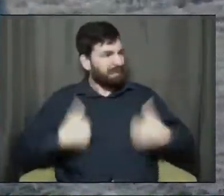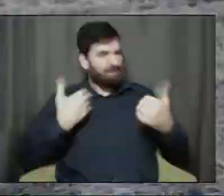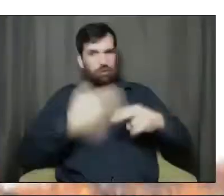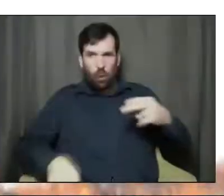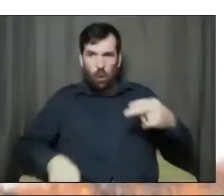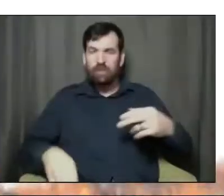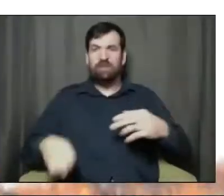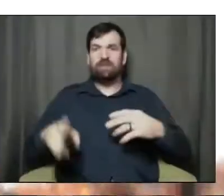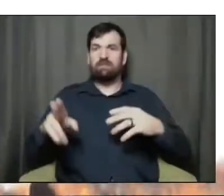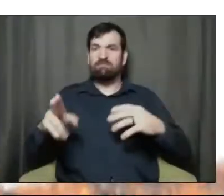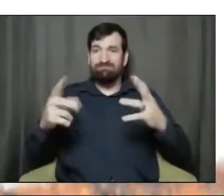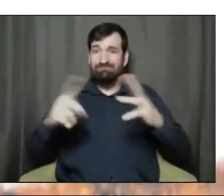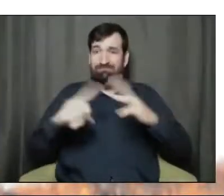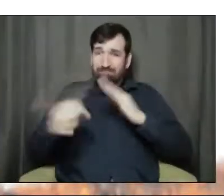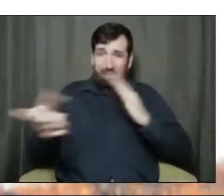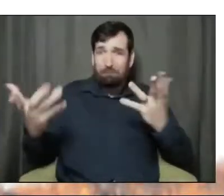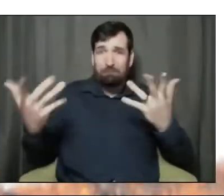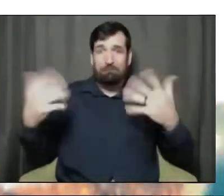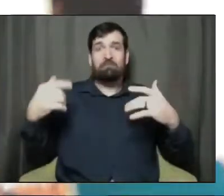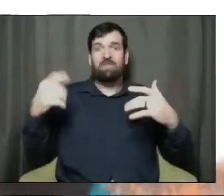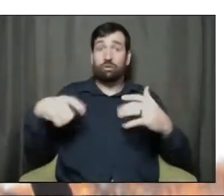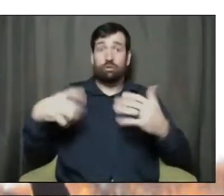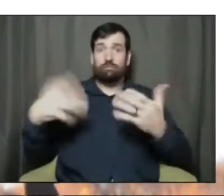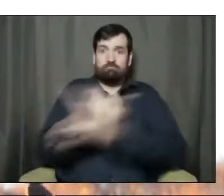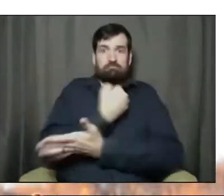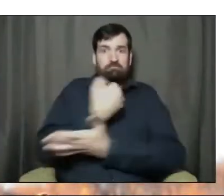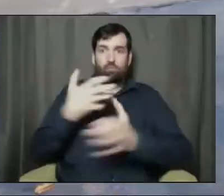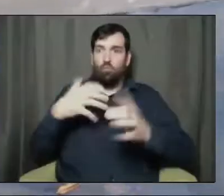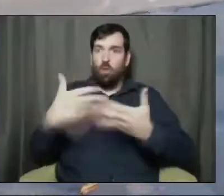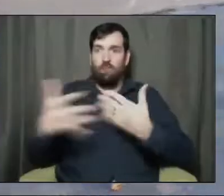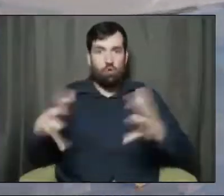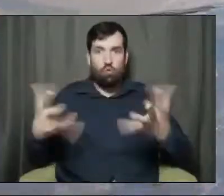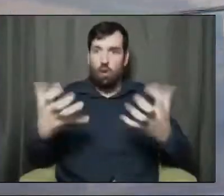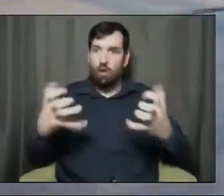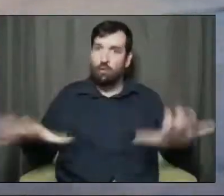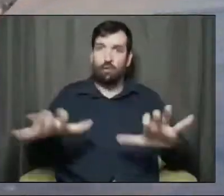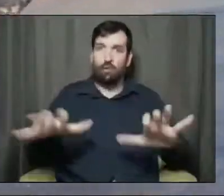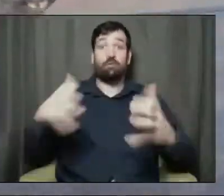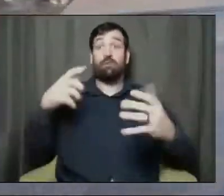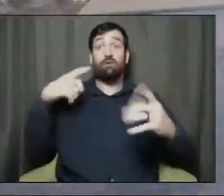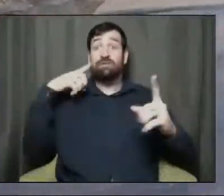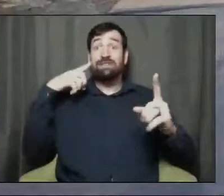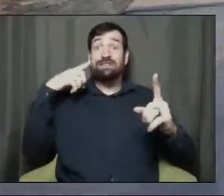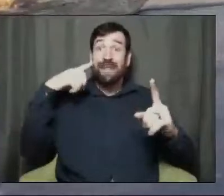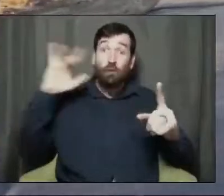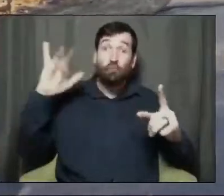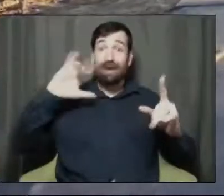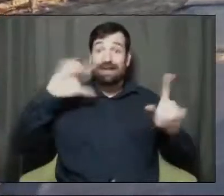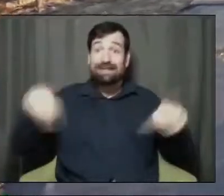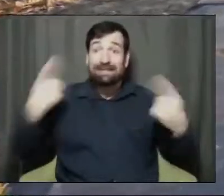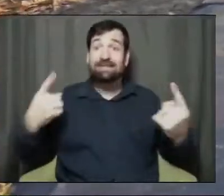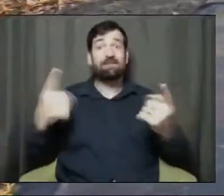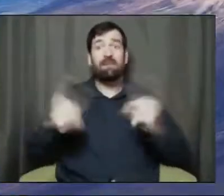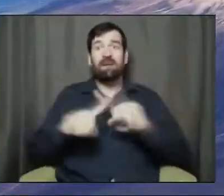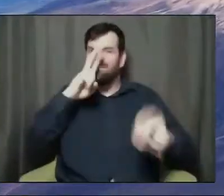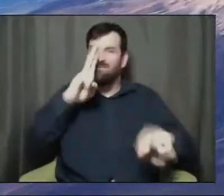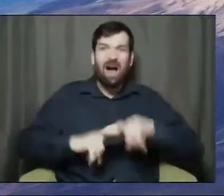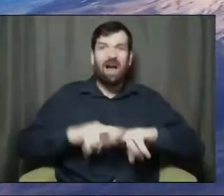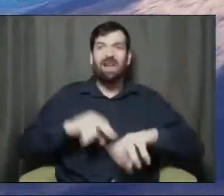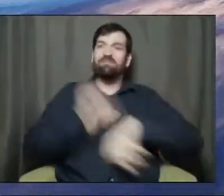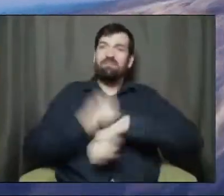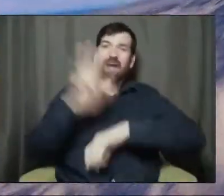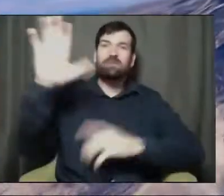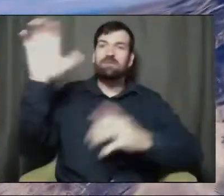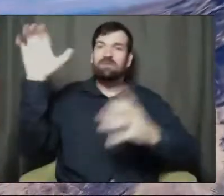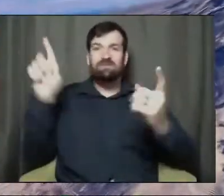that opportunity to do whatever you want to do, as crazy as it might sound. You can do fun things and meet new people and climb mountains with strangers. For